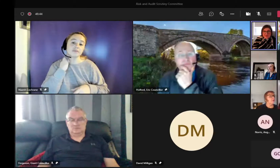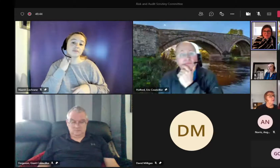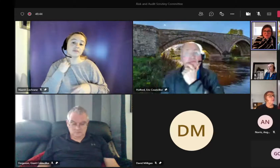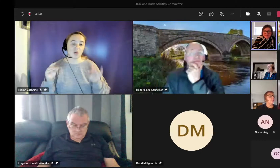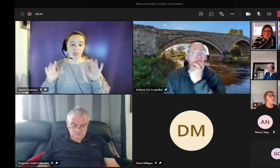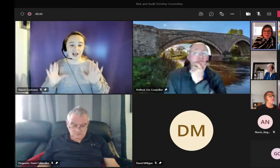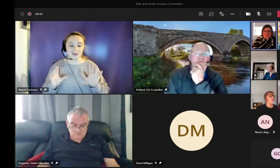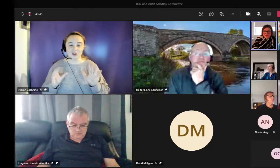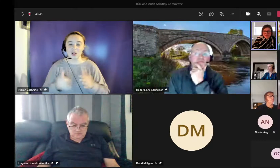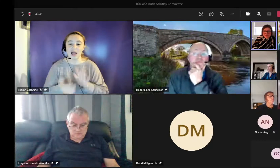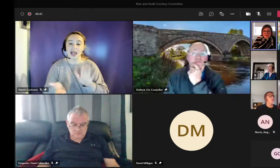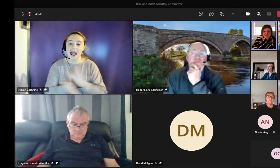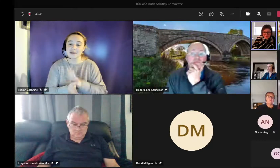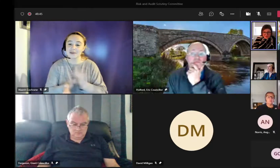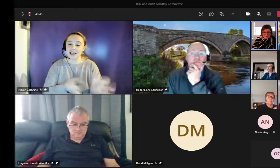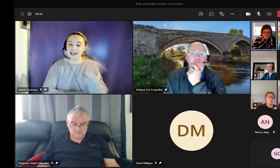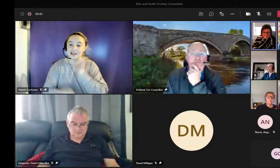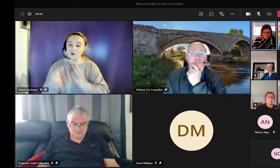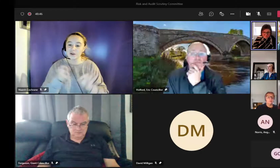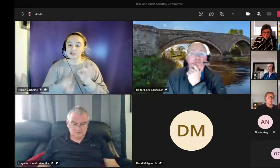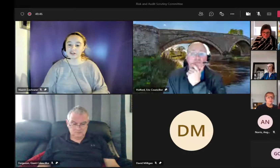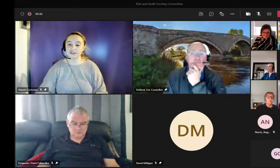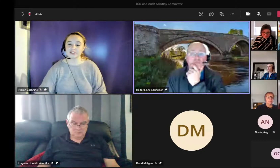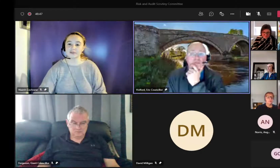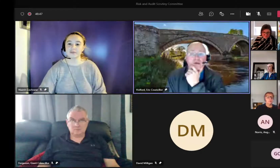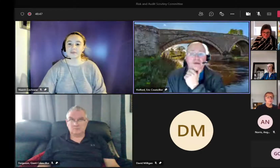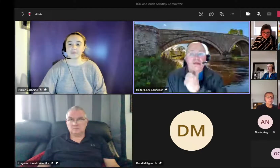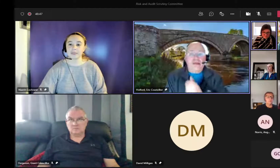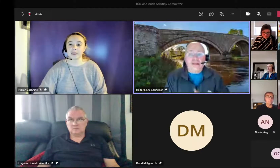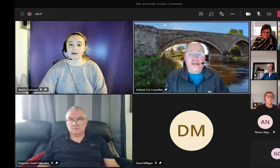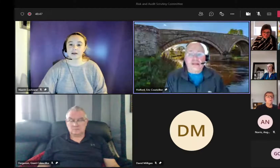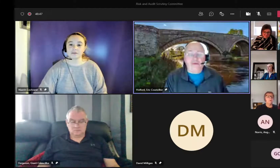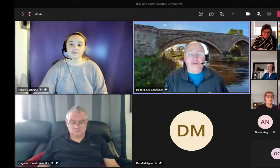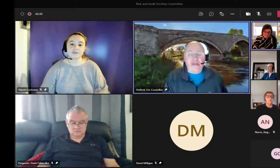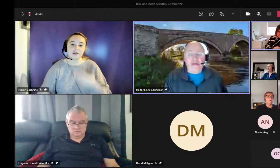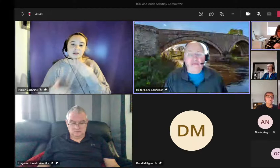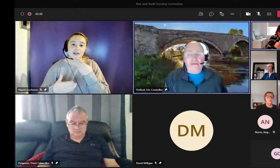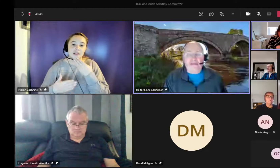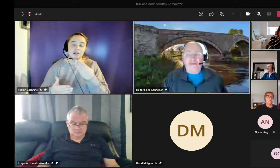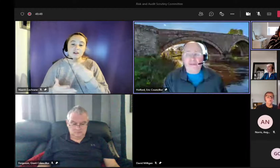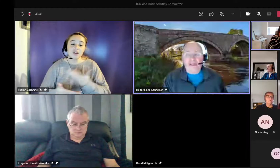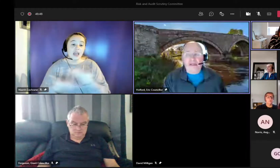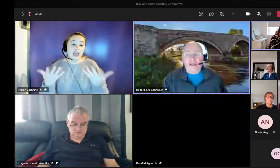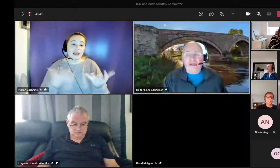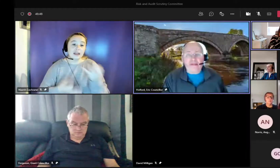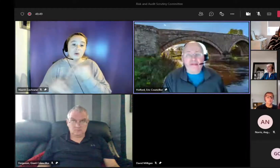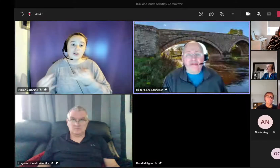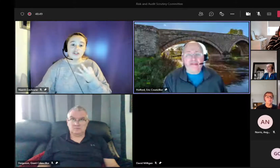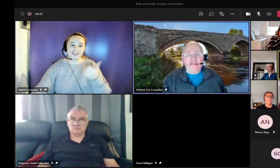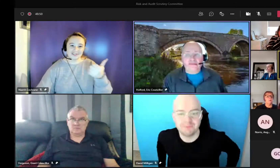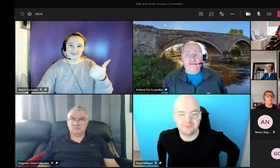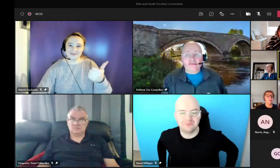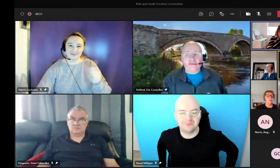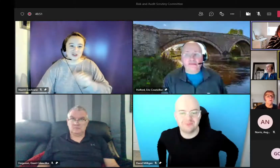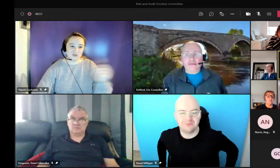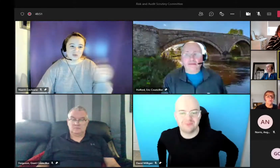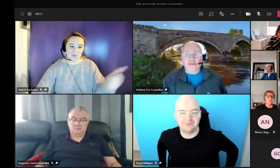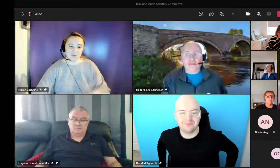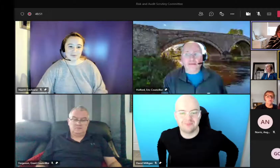all. Happy to take questions, Chair. Thank you. Okay, thank you. Now, do we have any questions, please?